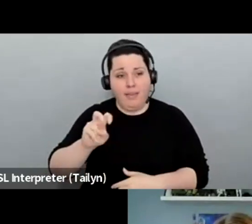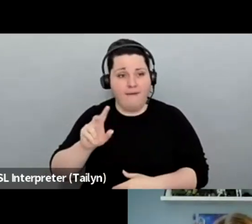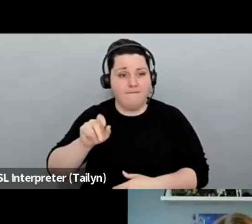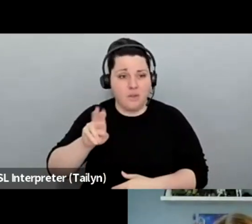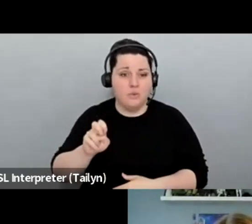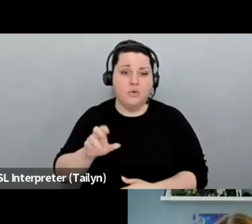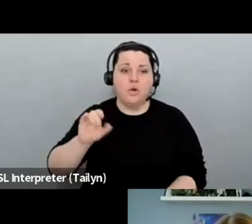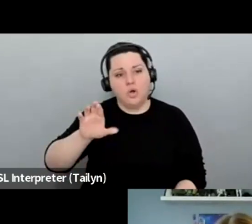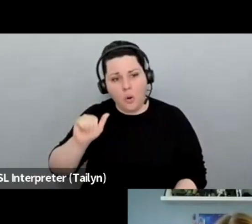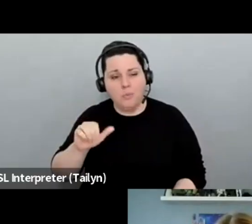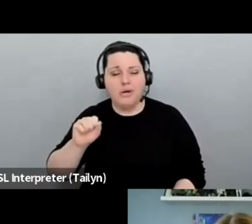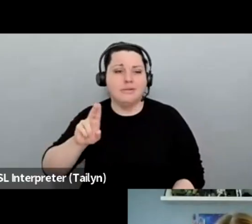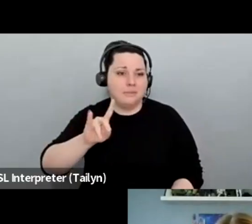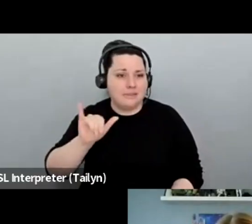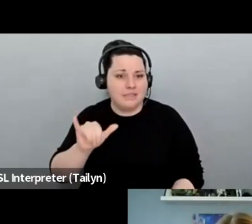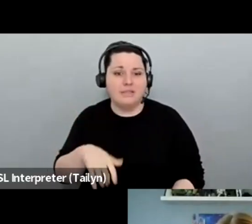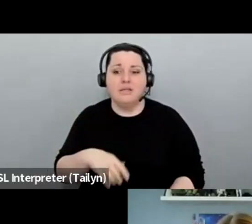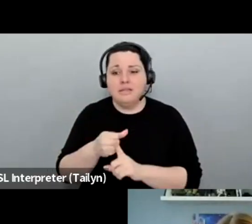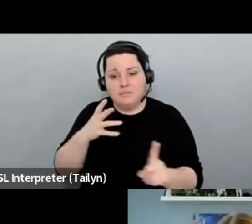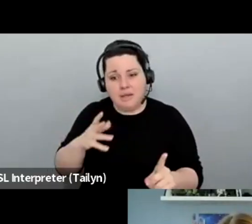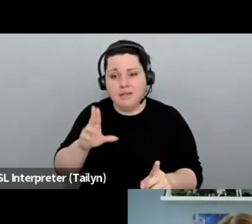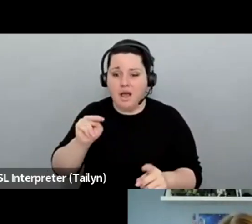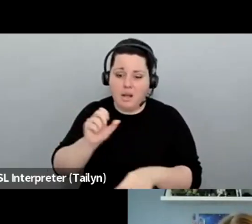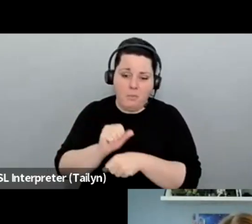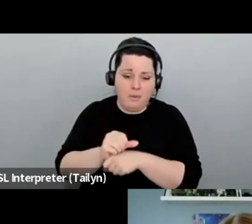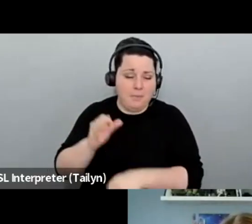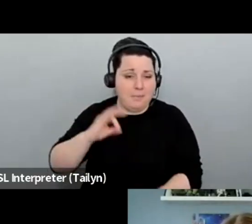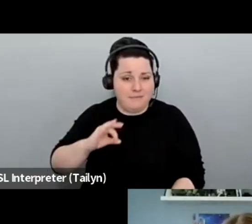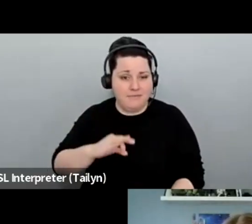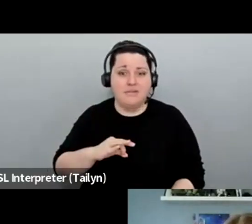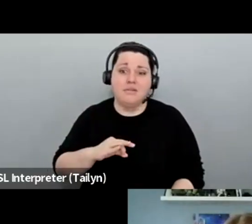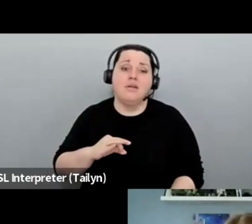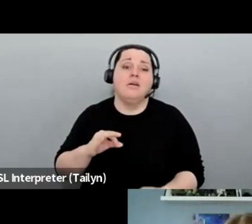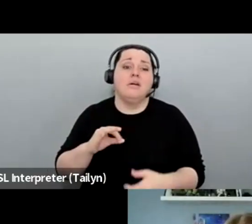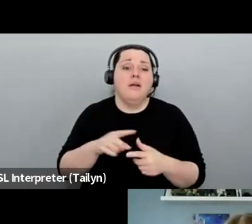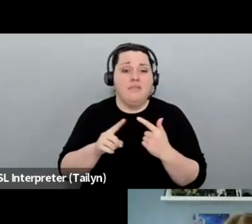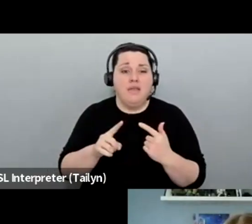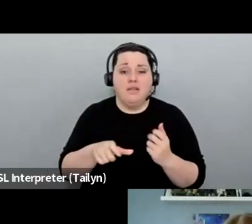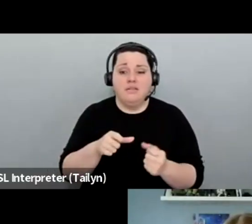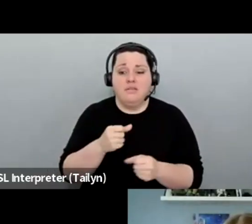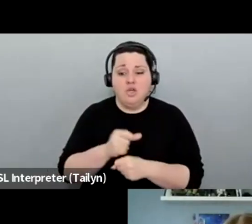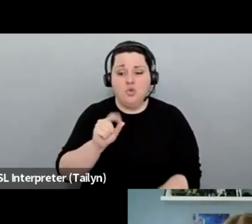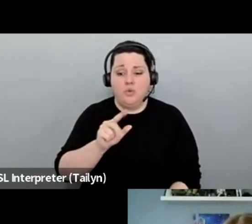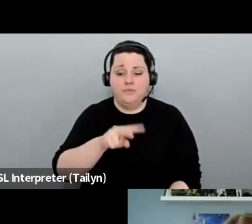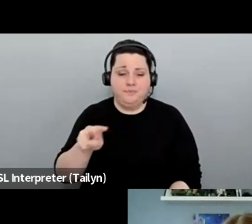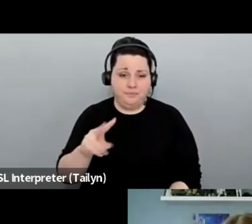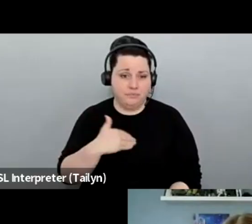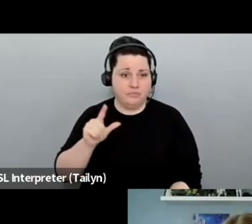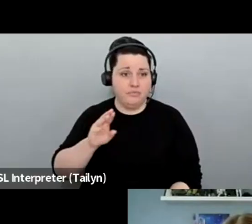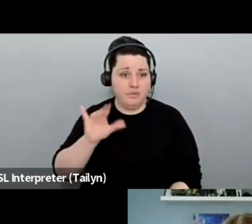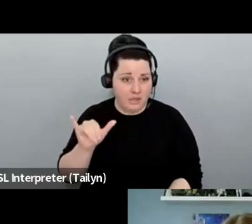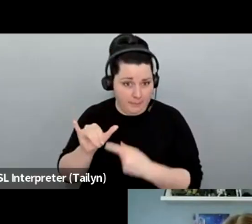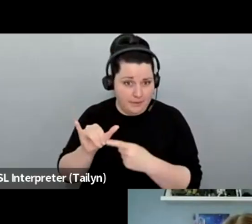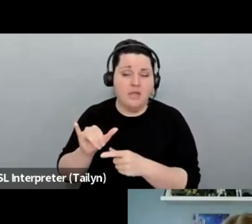subsidies, expanded unemployment benefits, etc. And then in 2022, our lobbying led to